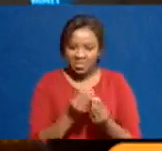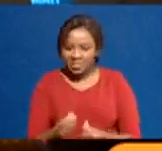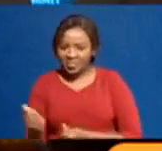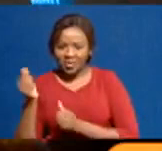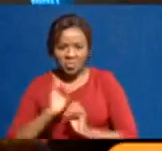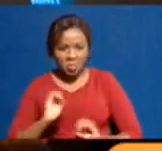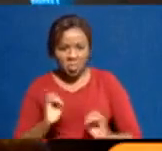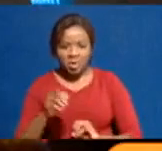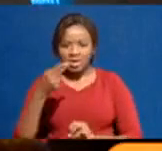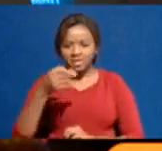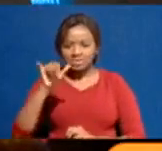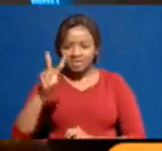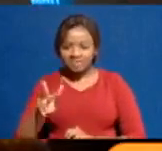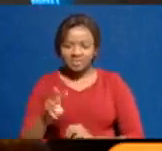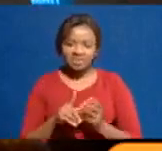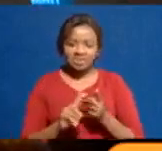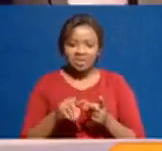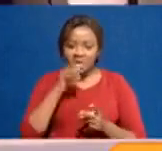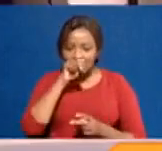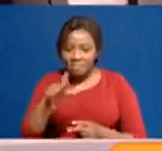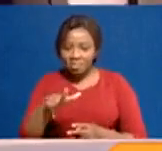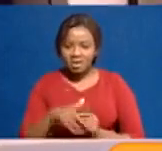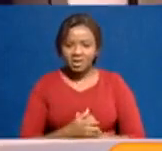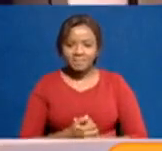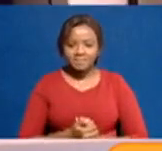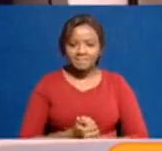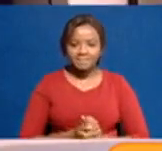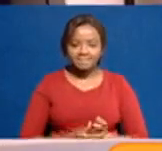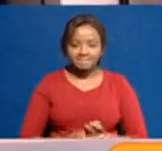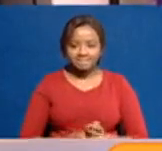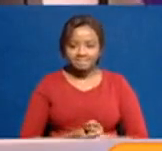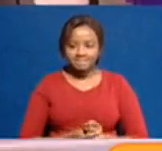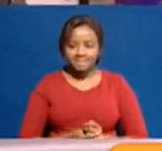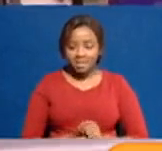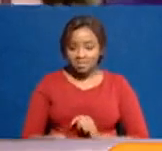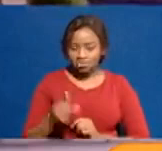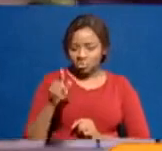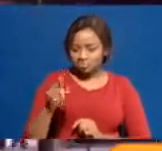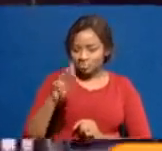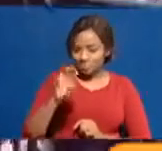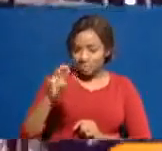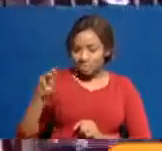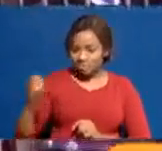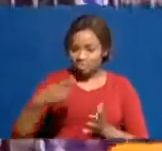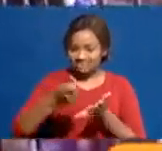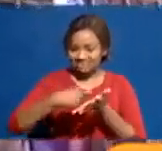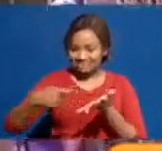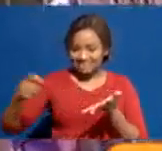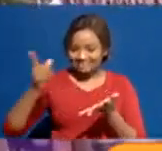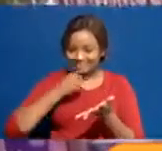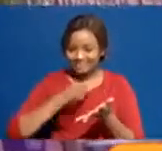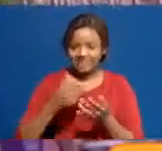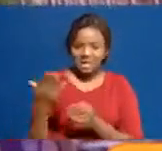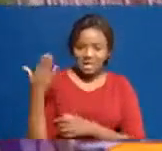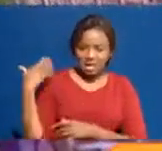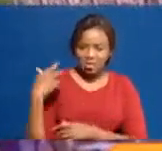outbreak threats such as Zika and Ebola. The Memorandum of Understanding for the project was signed between Moderna and the Kenyan government